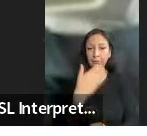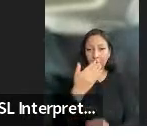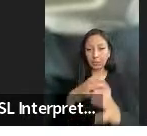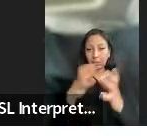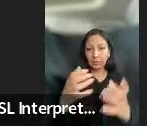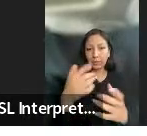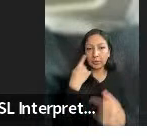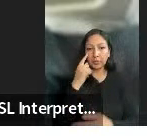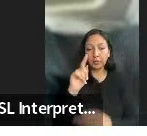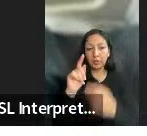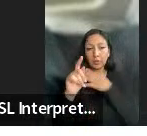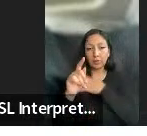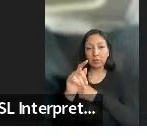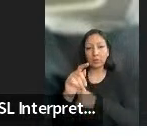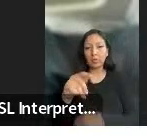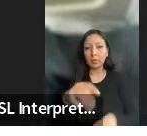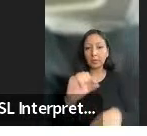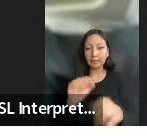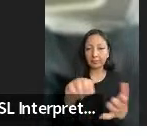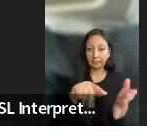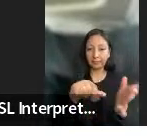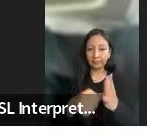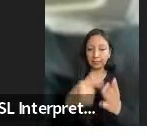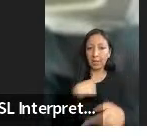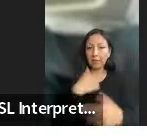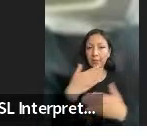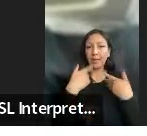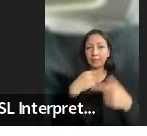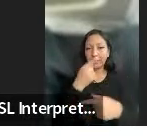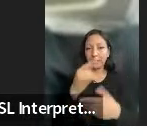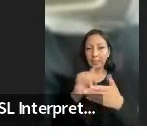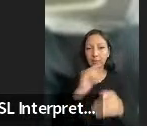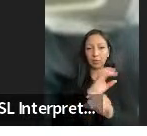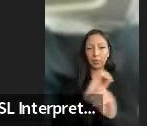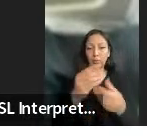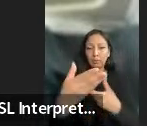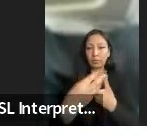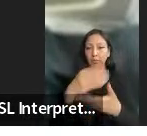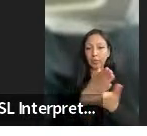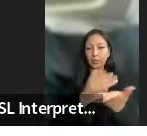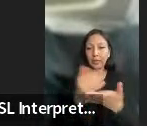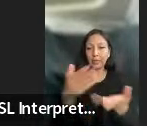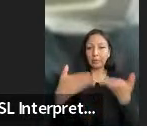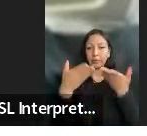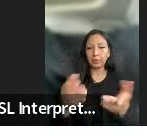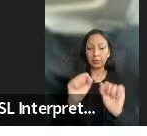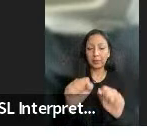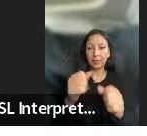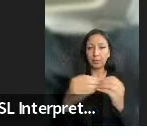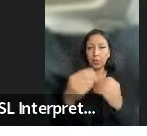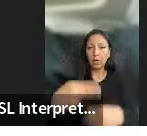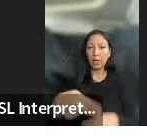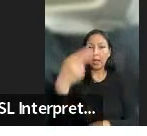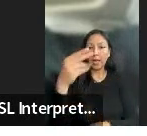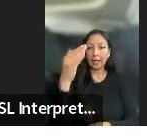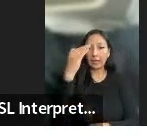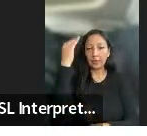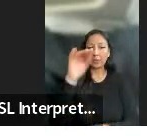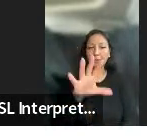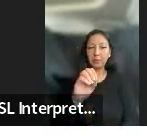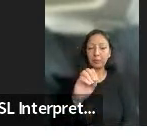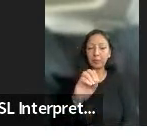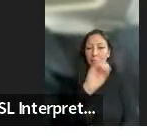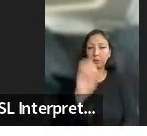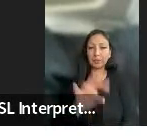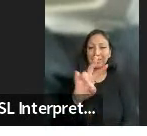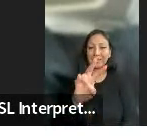for raising that. I'm happy to say that no part of this proposal will lead to height increases like 50% or 75% like you're